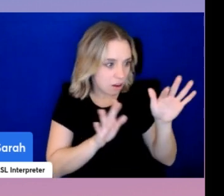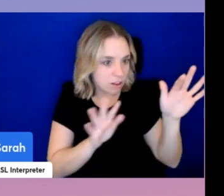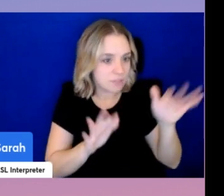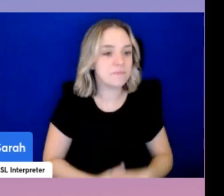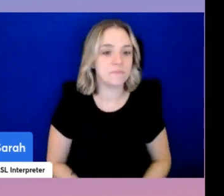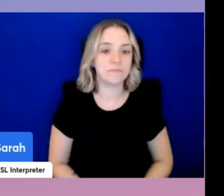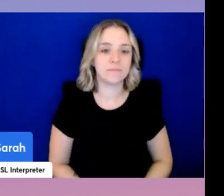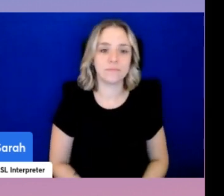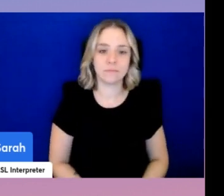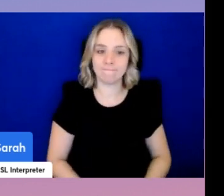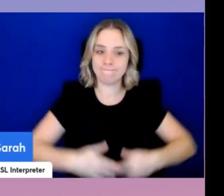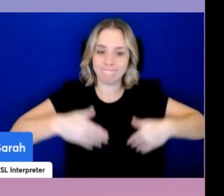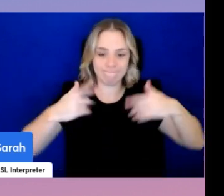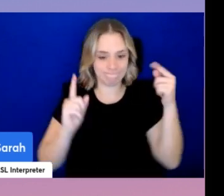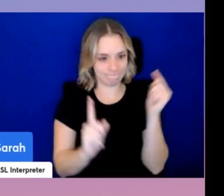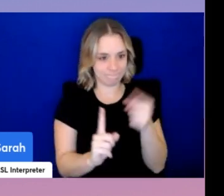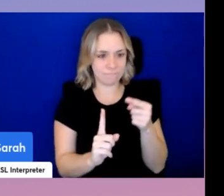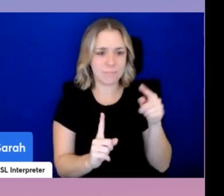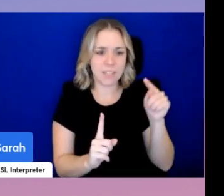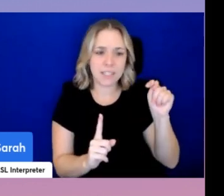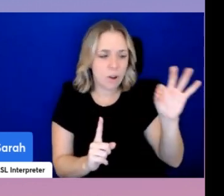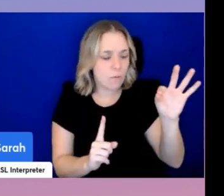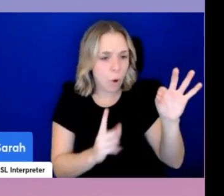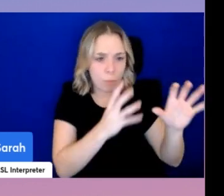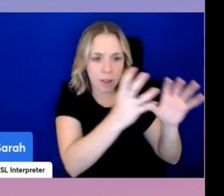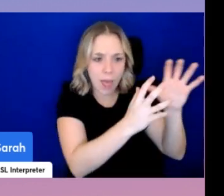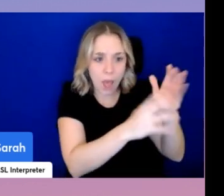So how can Terraform Cloud improve this workflow?